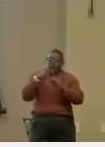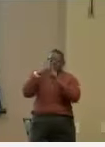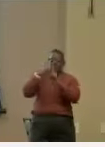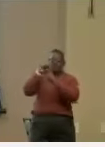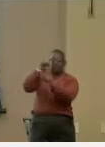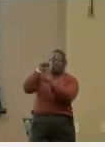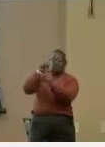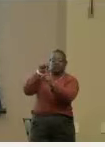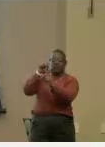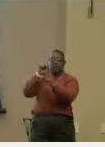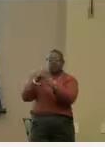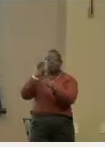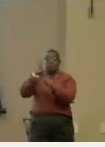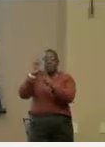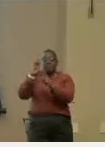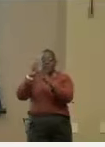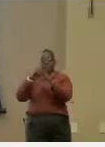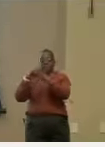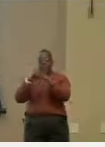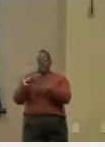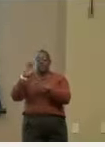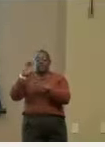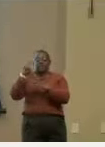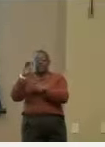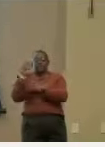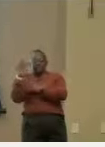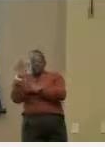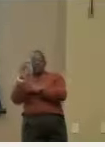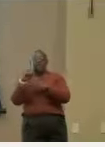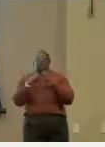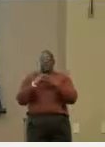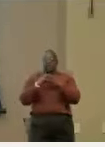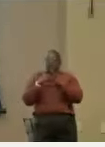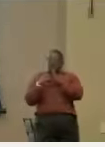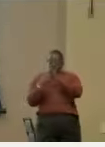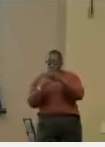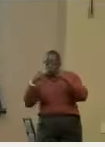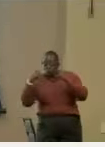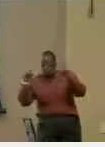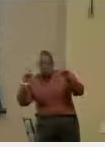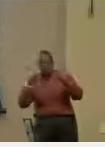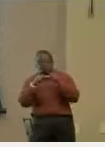specific towards the CD19 B cells, and they showed to be very effective, and they continue to do so.